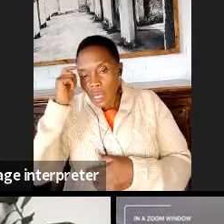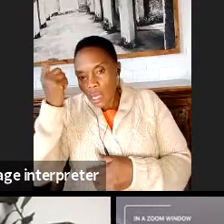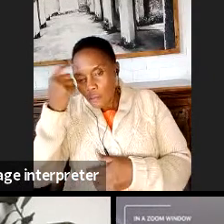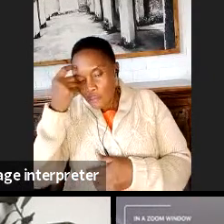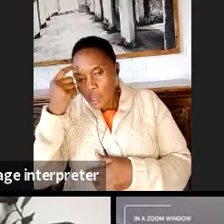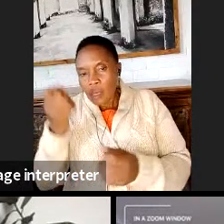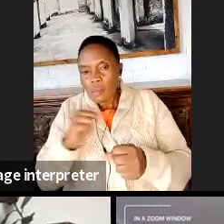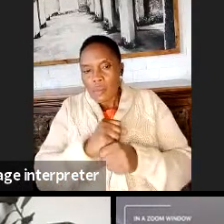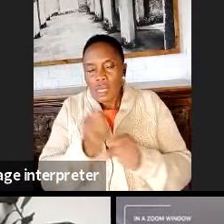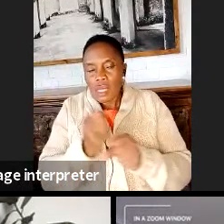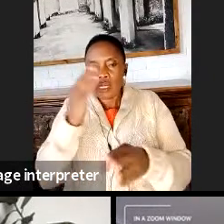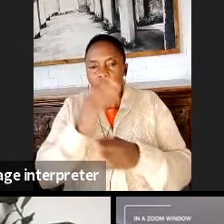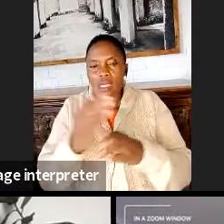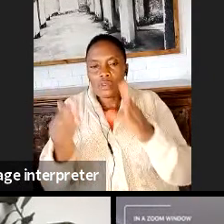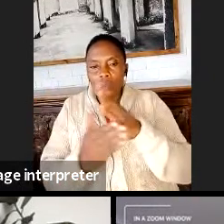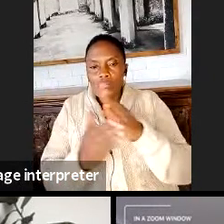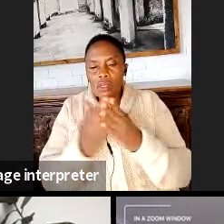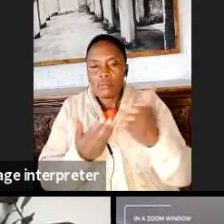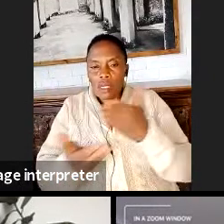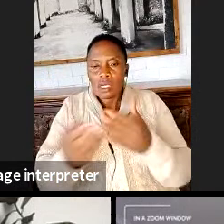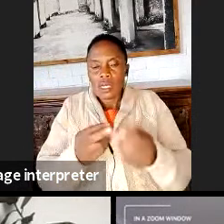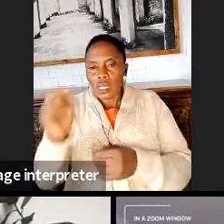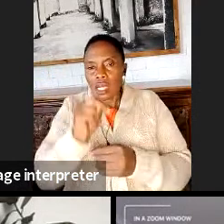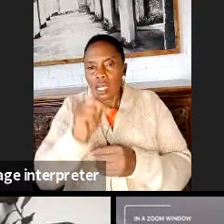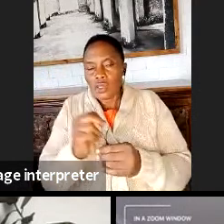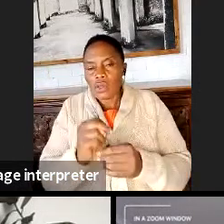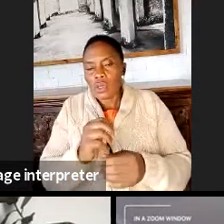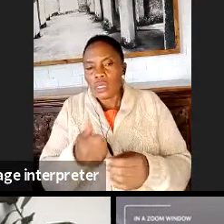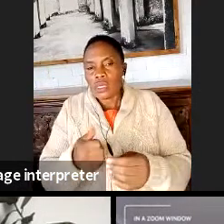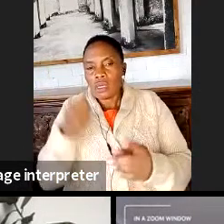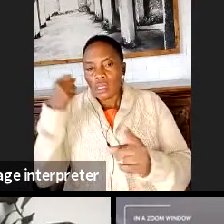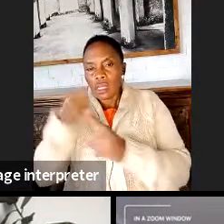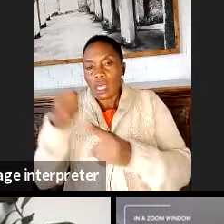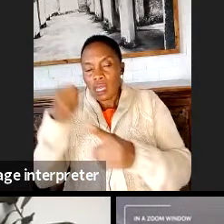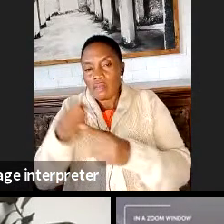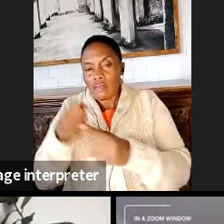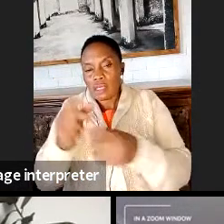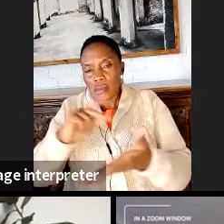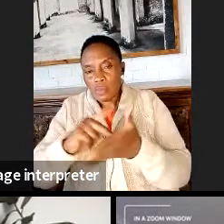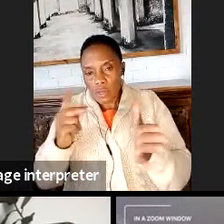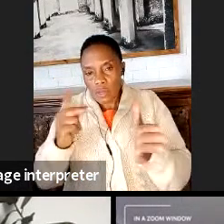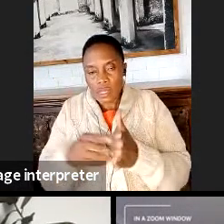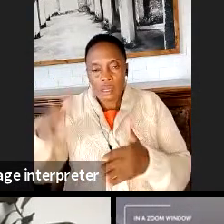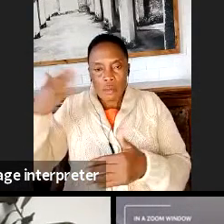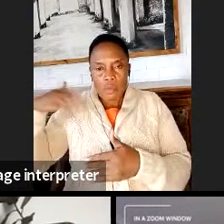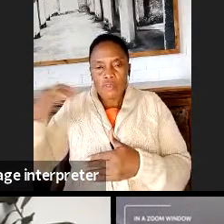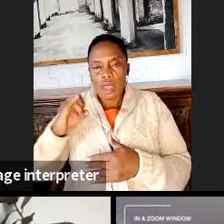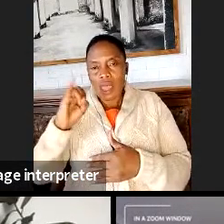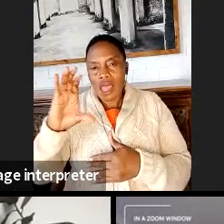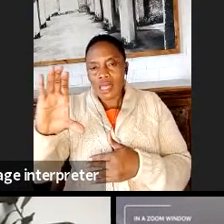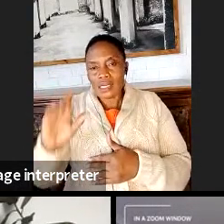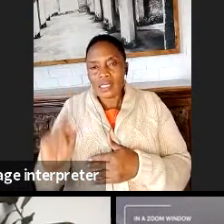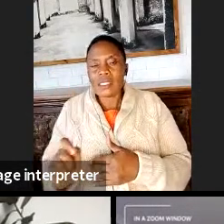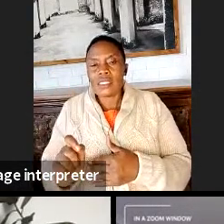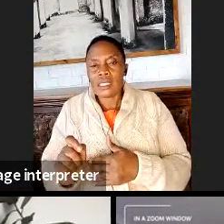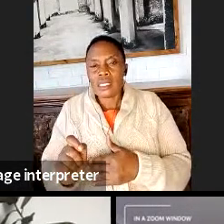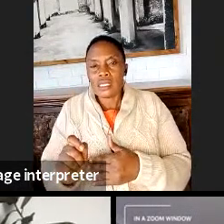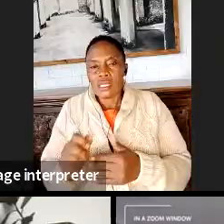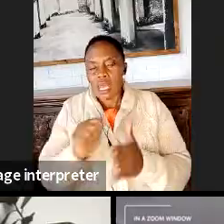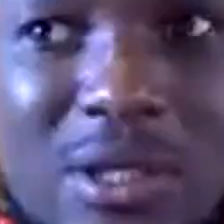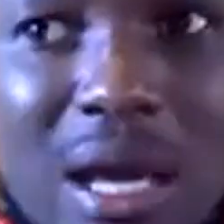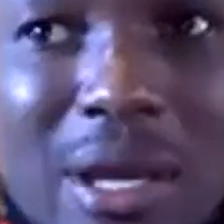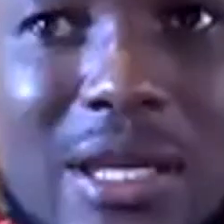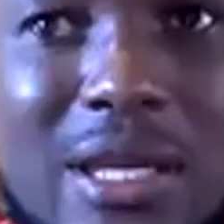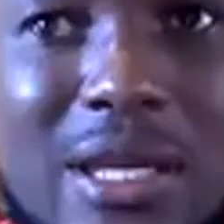in engaging the National Assembly, like the advocacy project that we had with them through the ICT Act of 2009. That